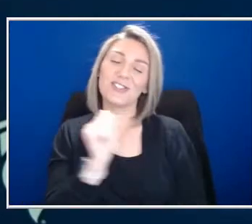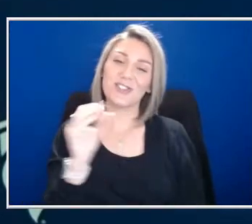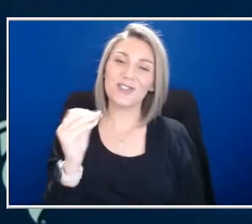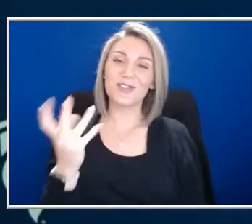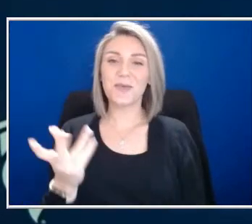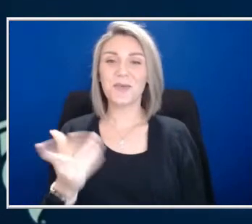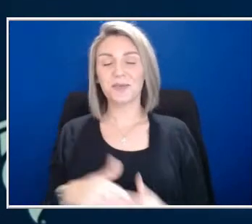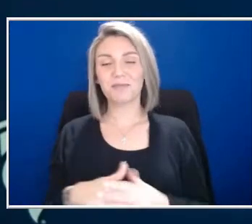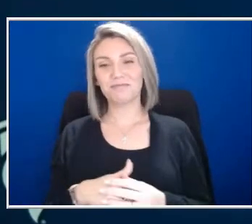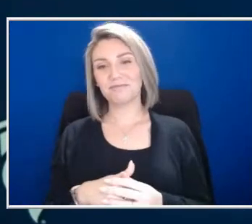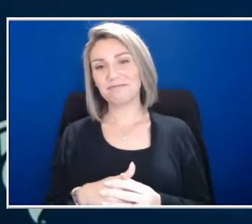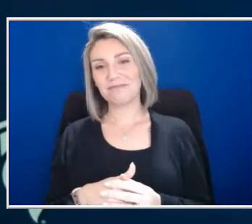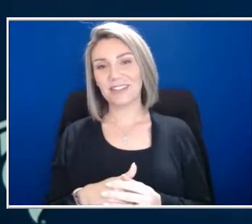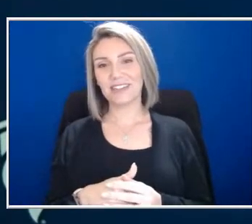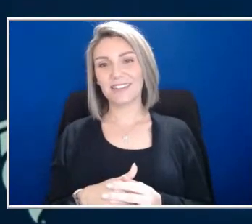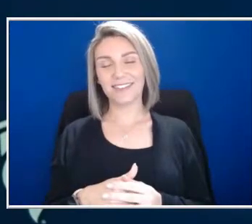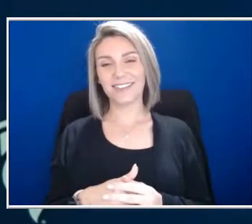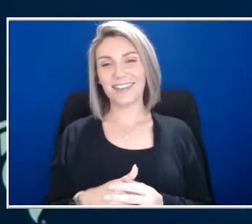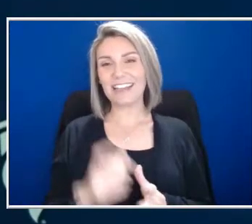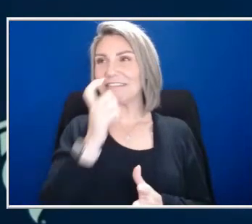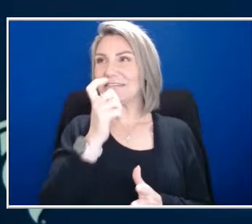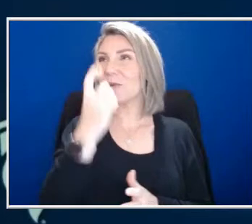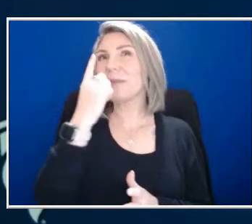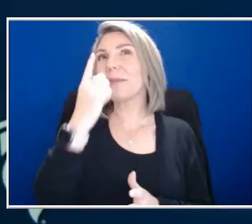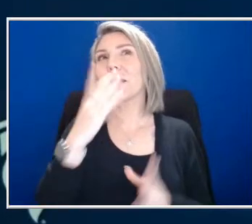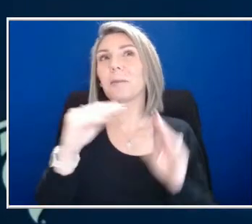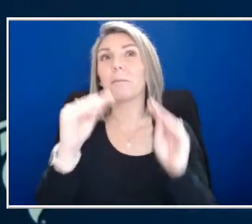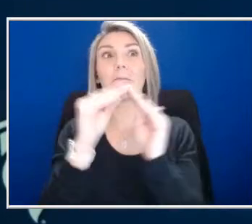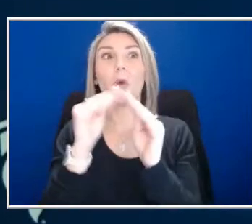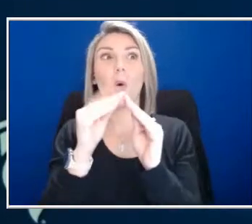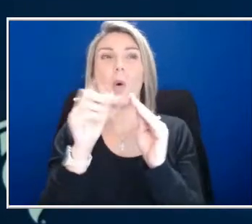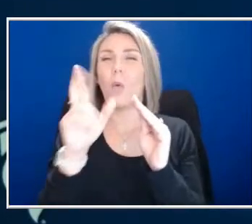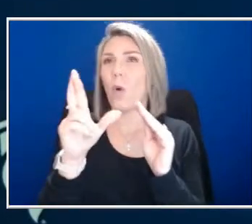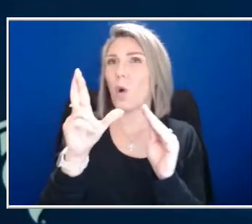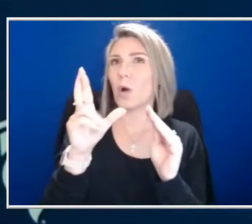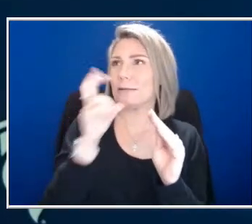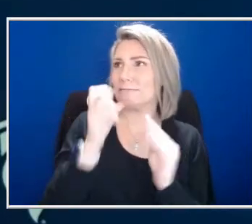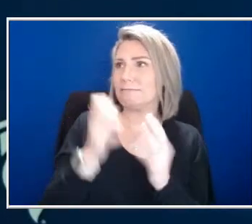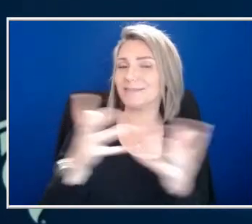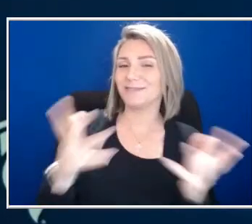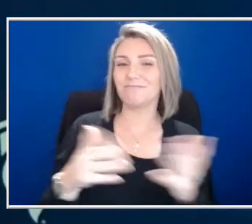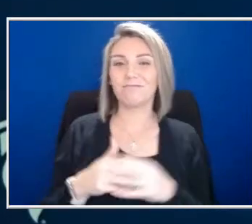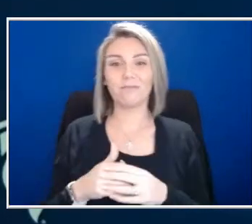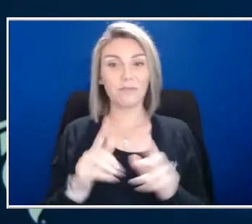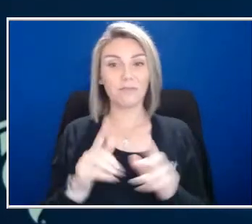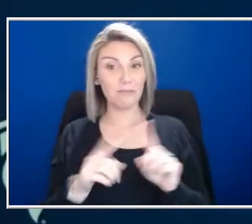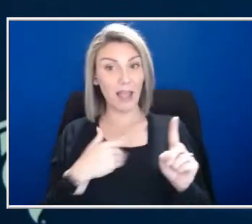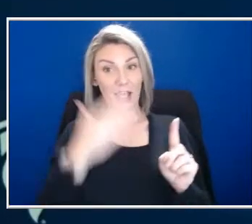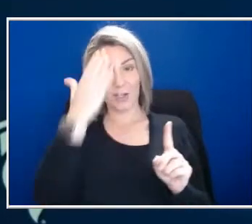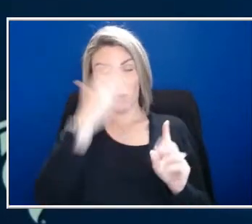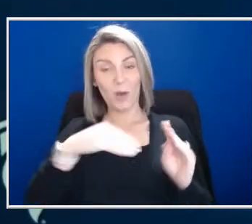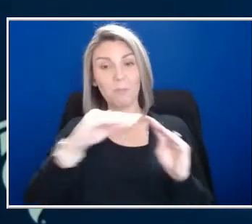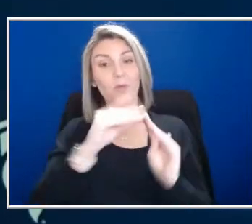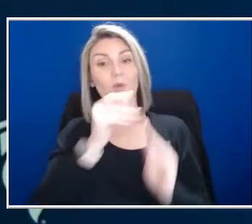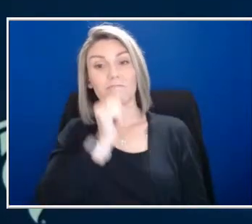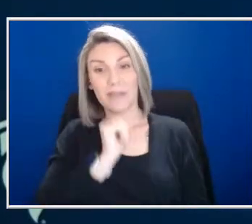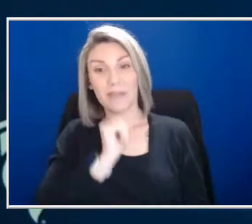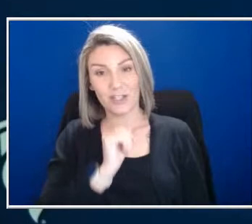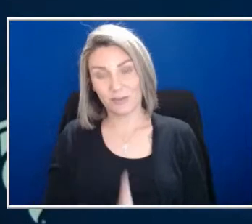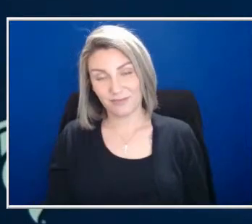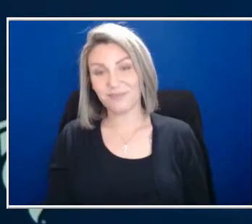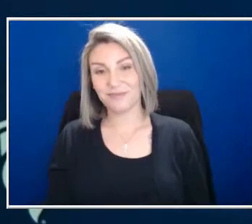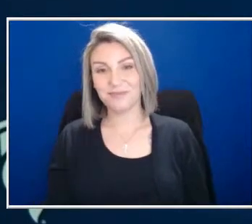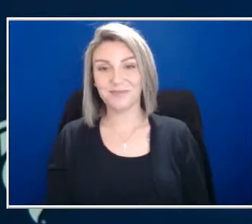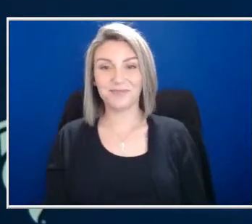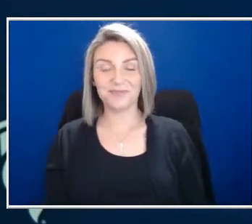that I'm more that way or less. I do know I'm more patient, and you